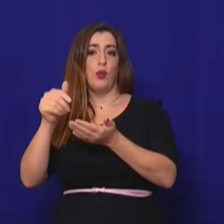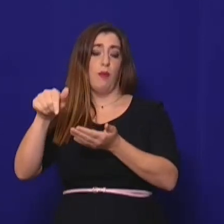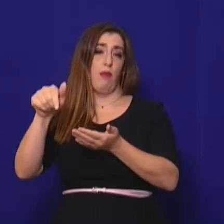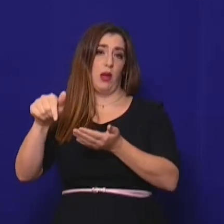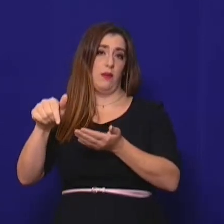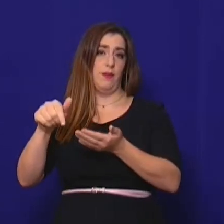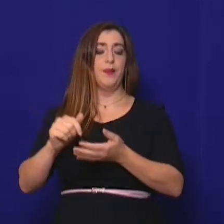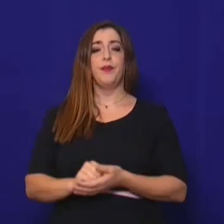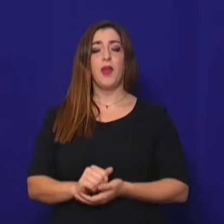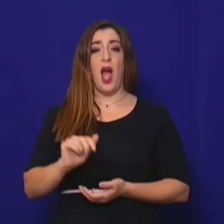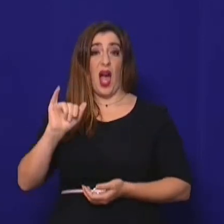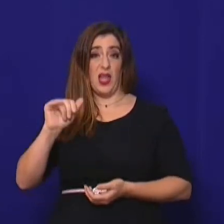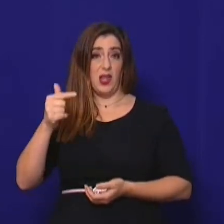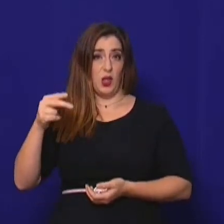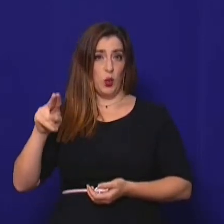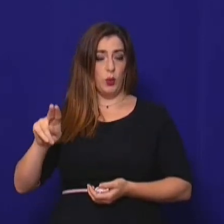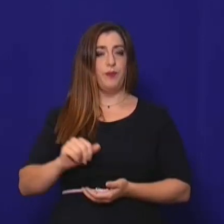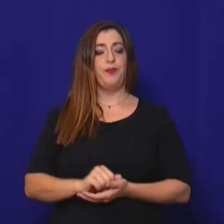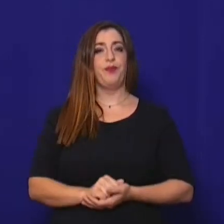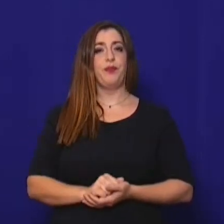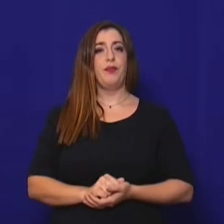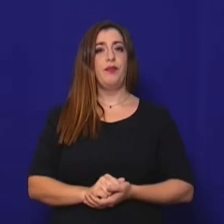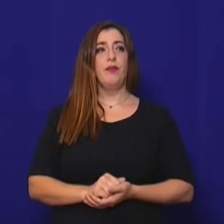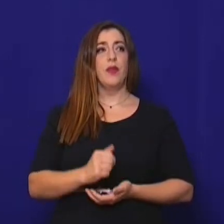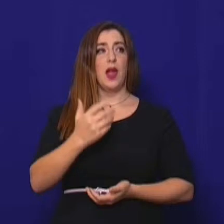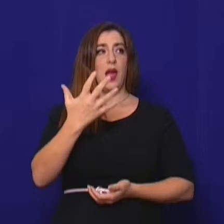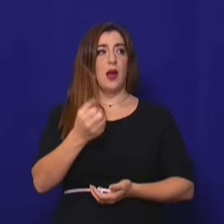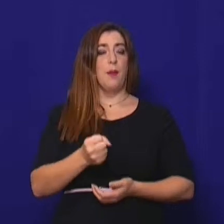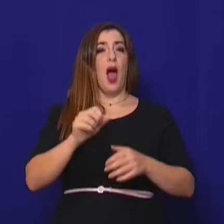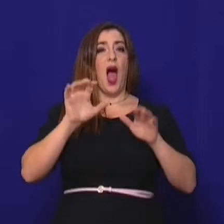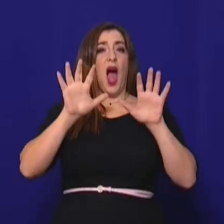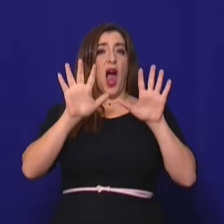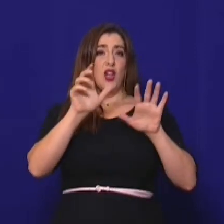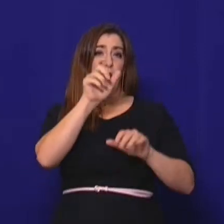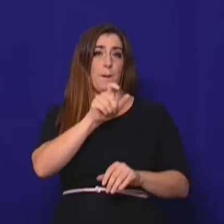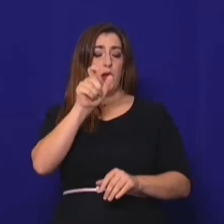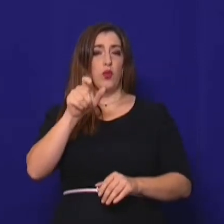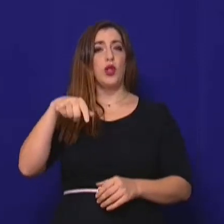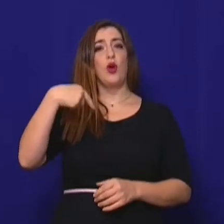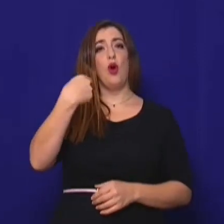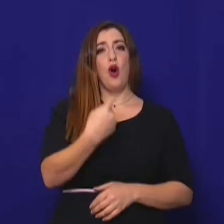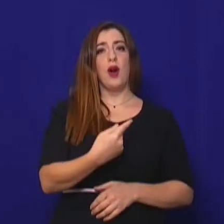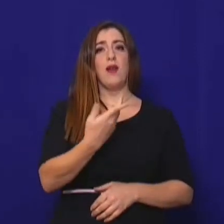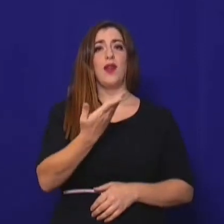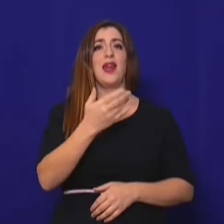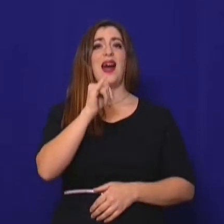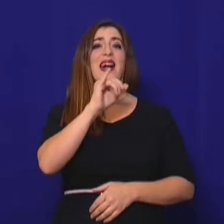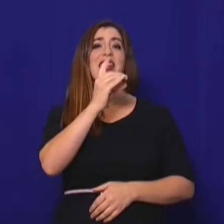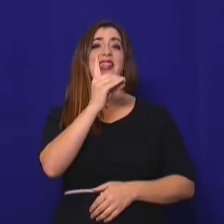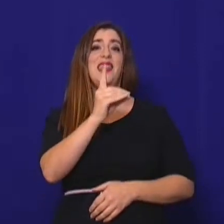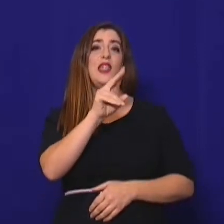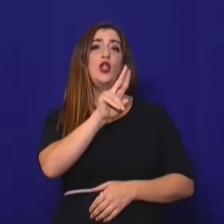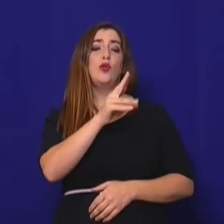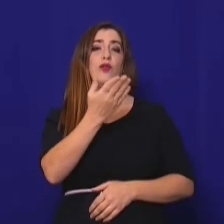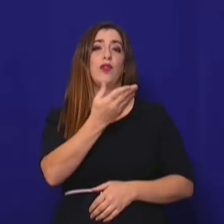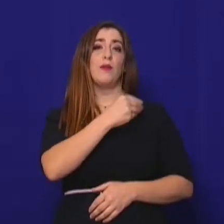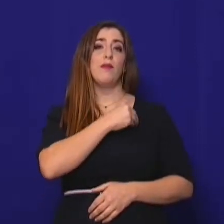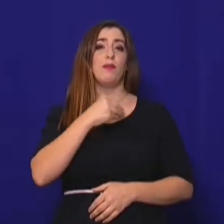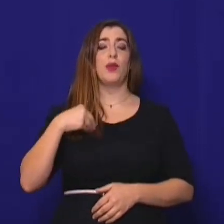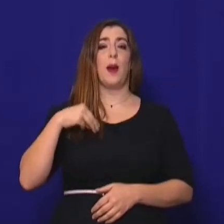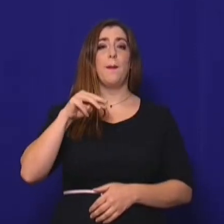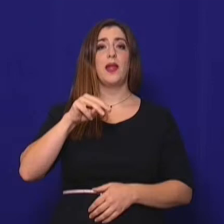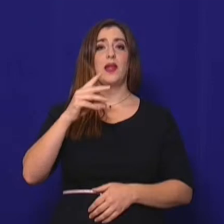fl-ITU. Għandna 10 persuni oħrajn fl-Infectious Diseases Unit ta' Mater Dei, għandna 38